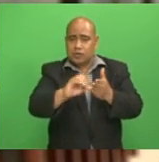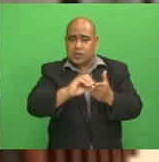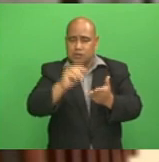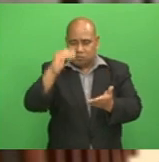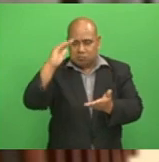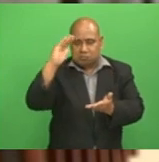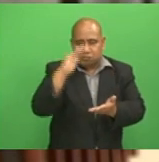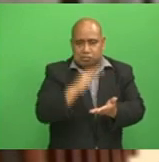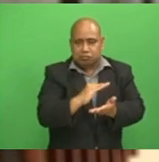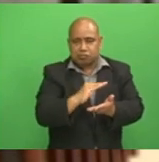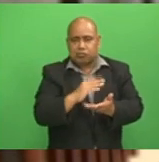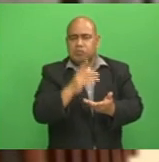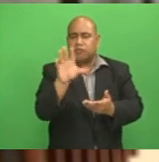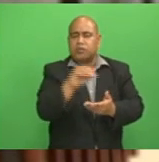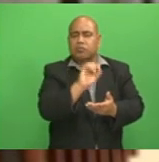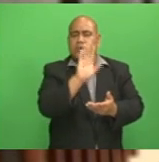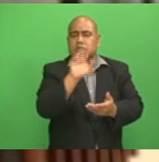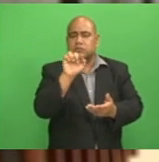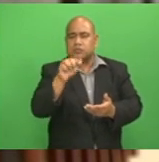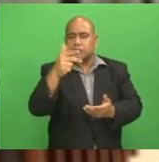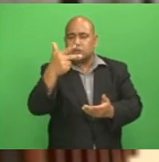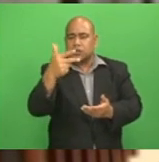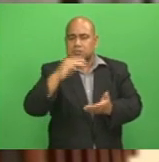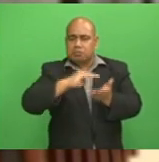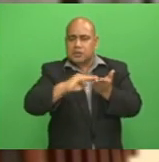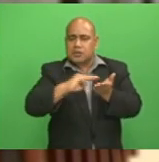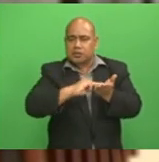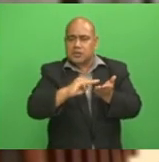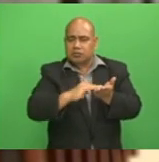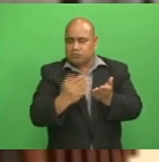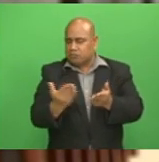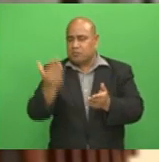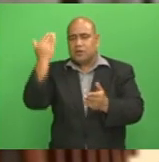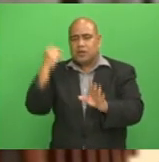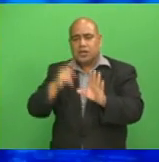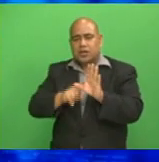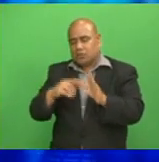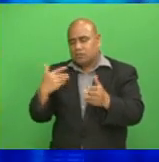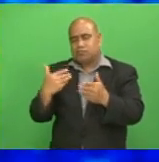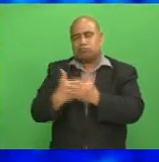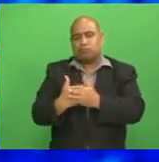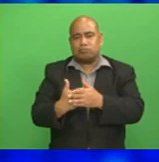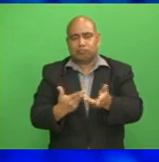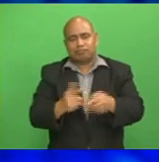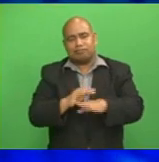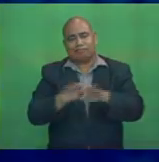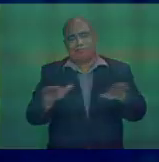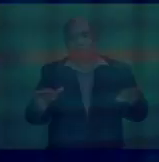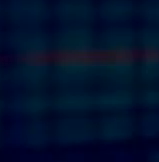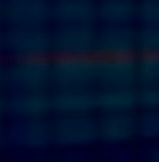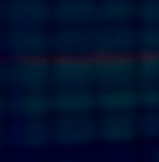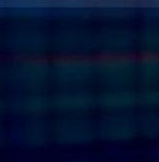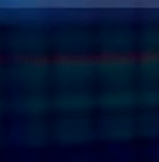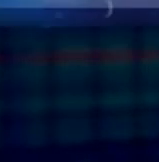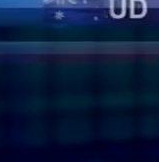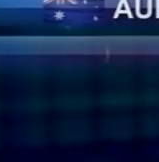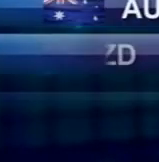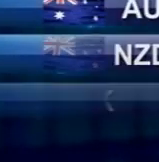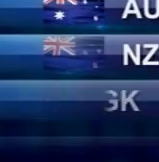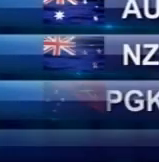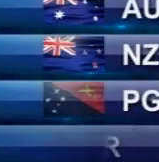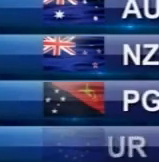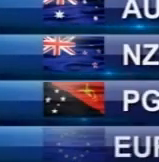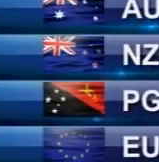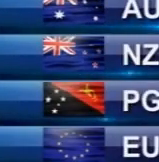same period last year. And that's all from HFC Bank for now. Vinaka. Turning to today's exchange rates as set this